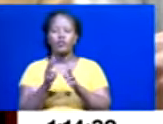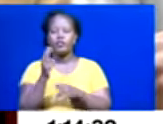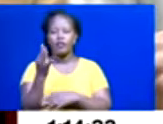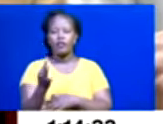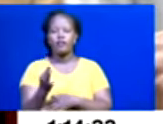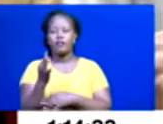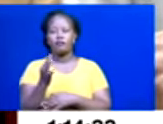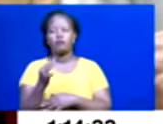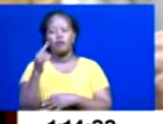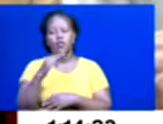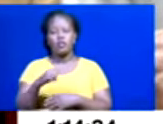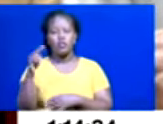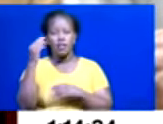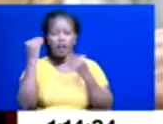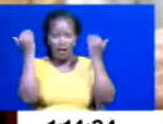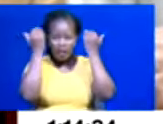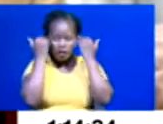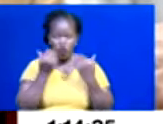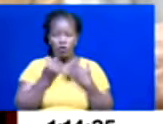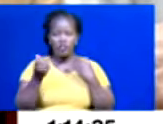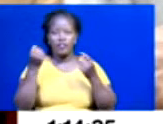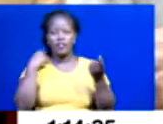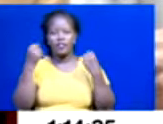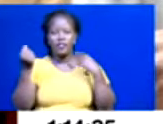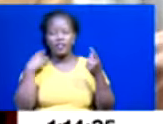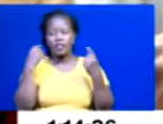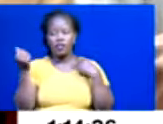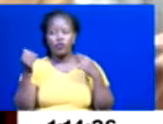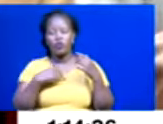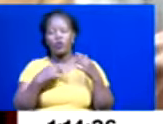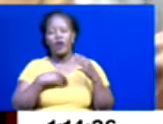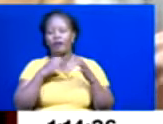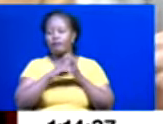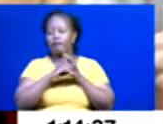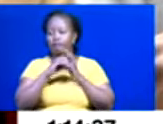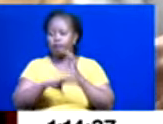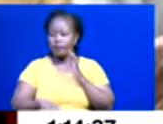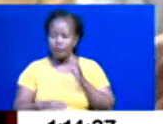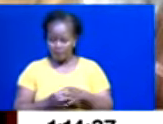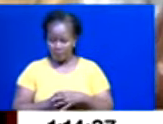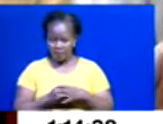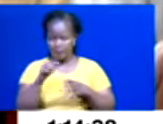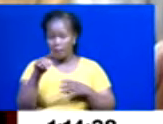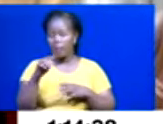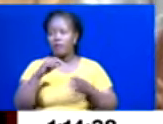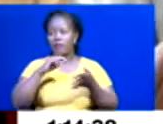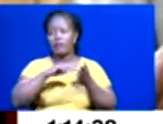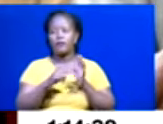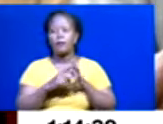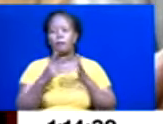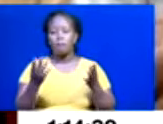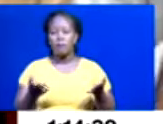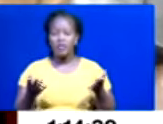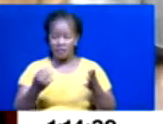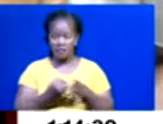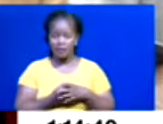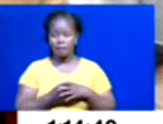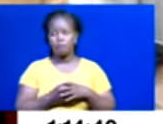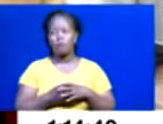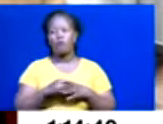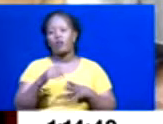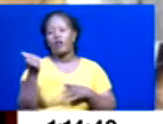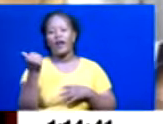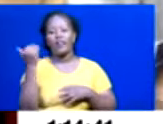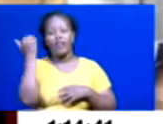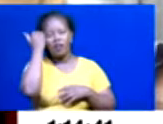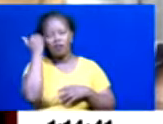2023 in the High Court of Kenya at Kericho was dismissed. That in essence means that the lower court or the trial